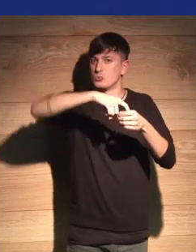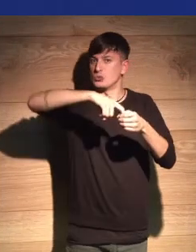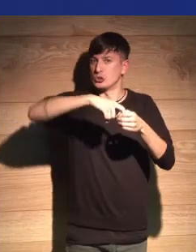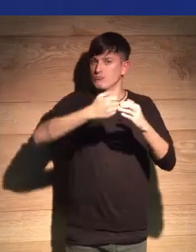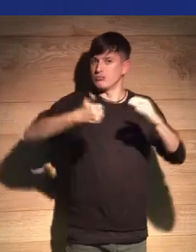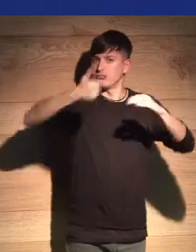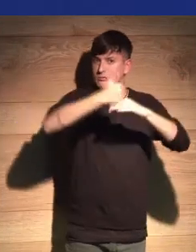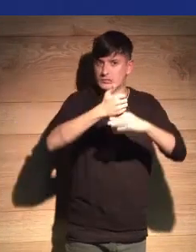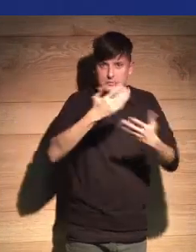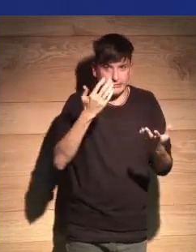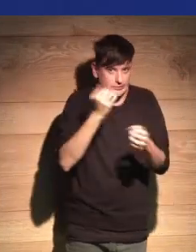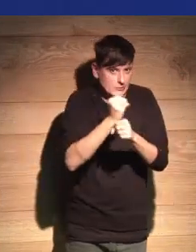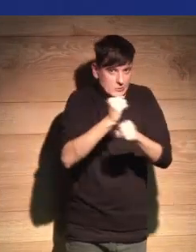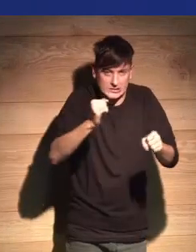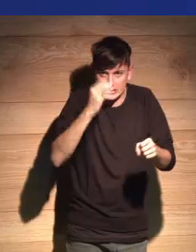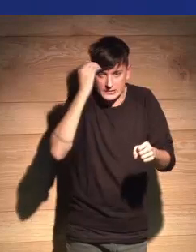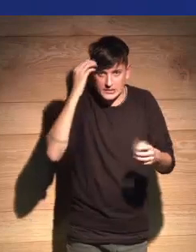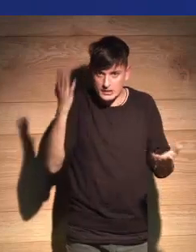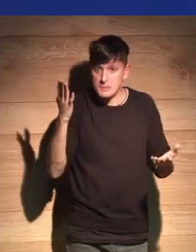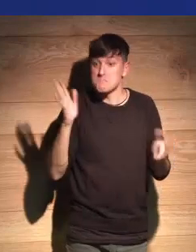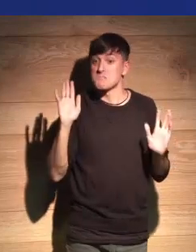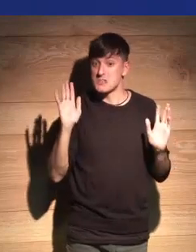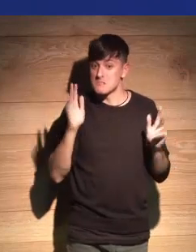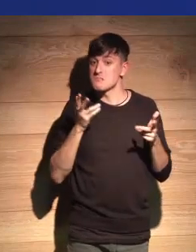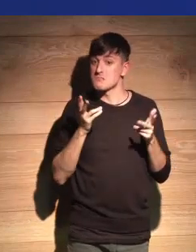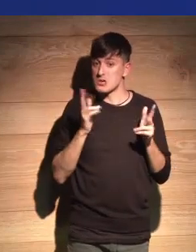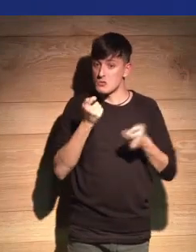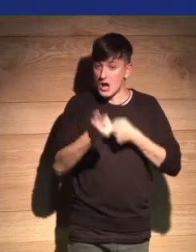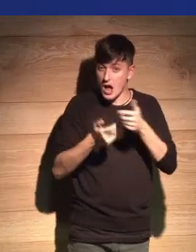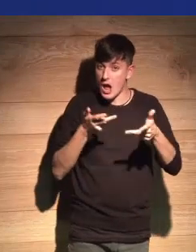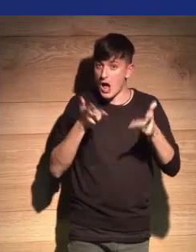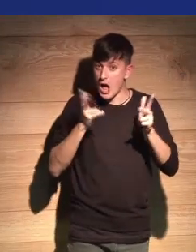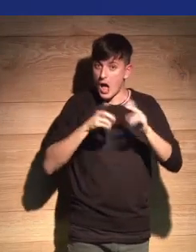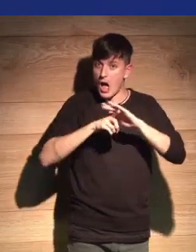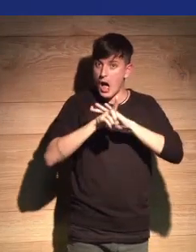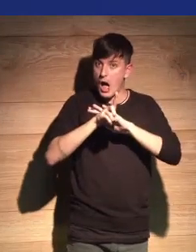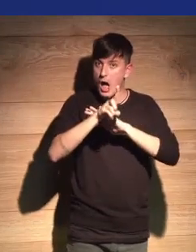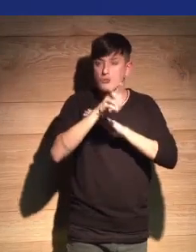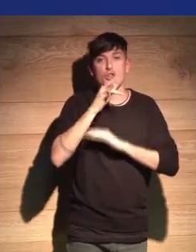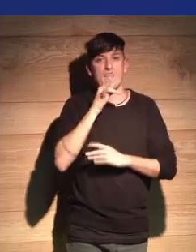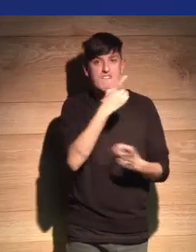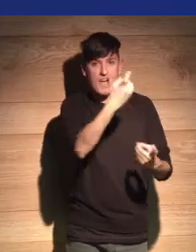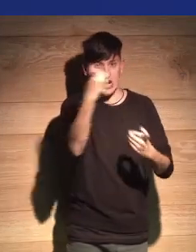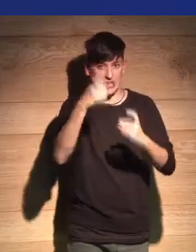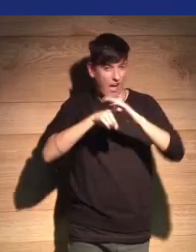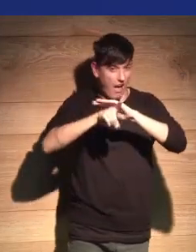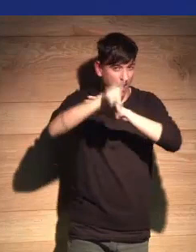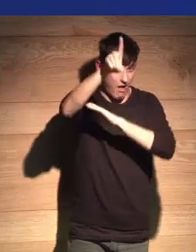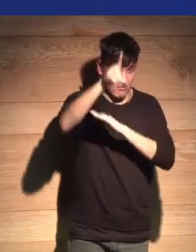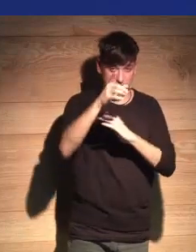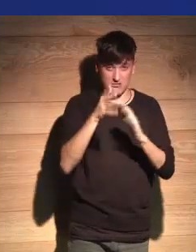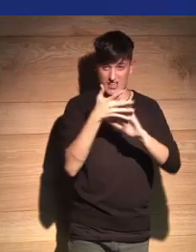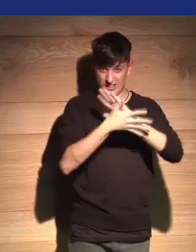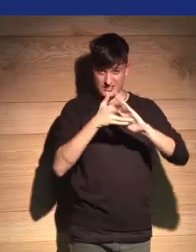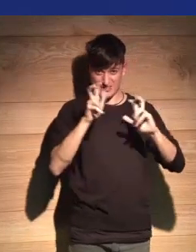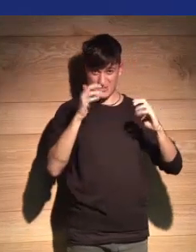jobs was very difficult. It's true that we've made a lot of progress in this field, but there's